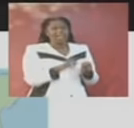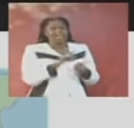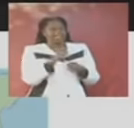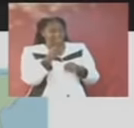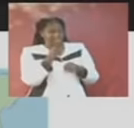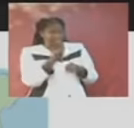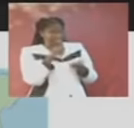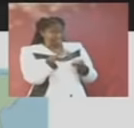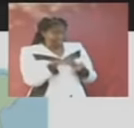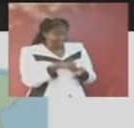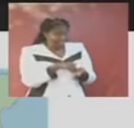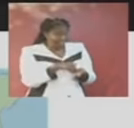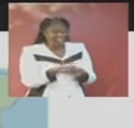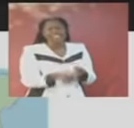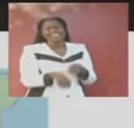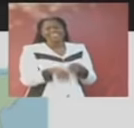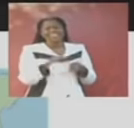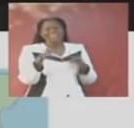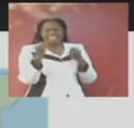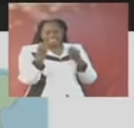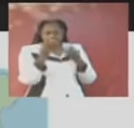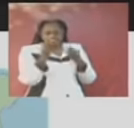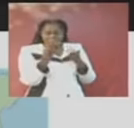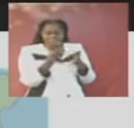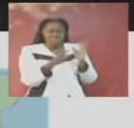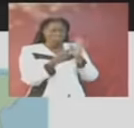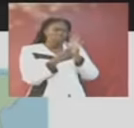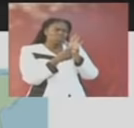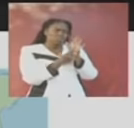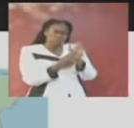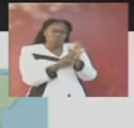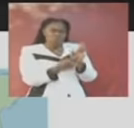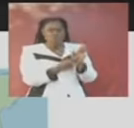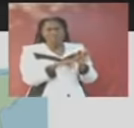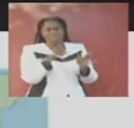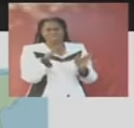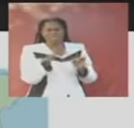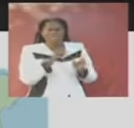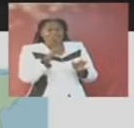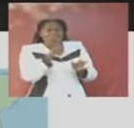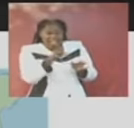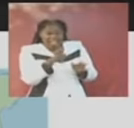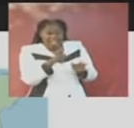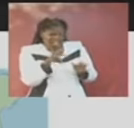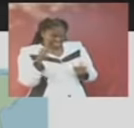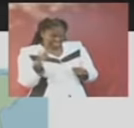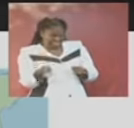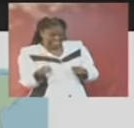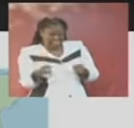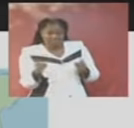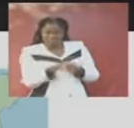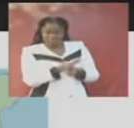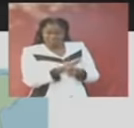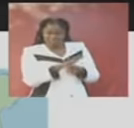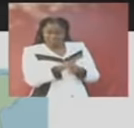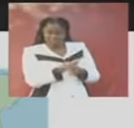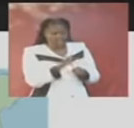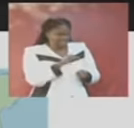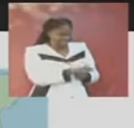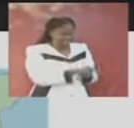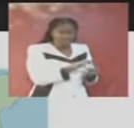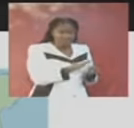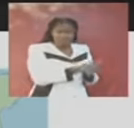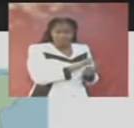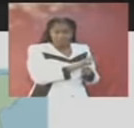Again, I will repeat, it is data for demonstration only. Now, what we have been able to do with the software and the